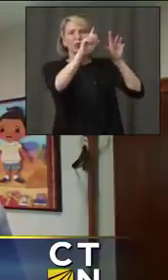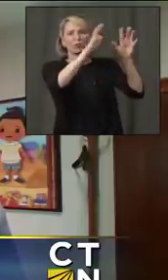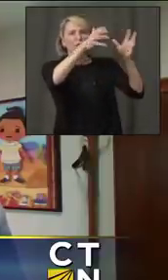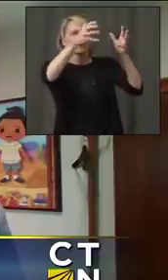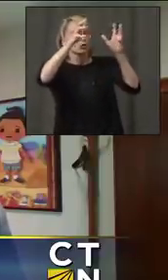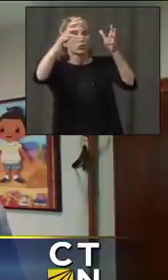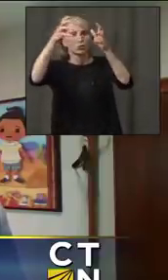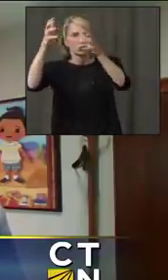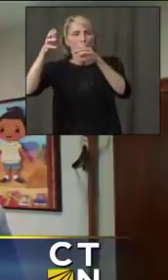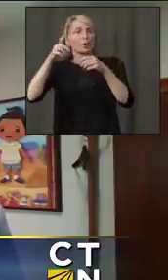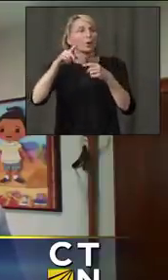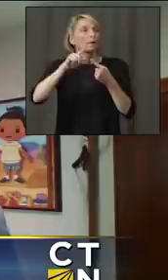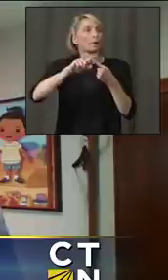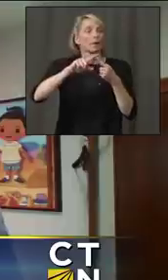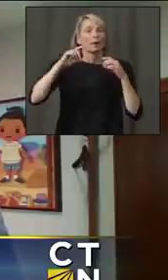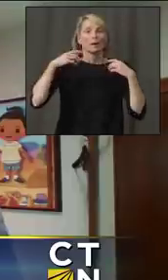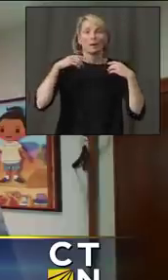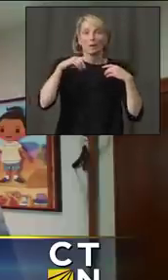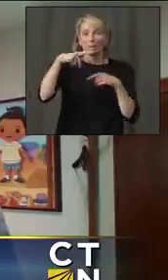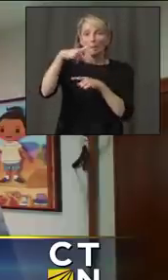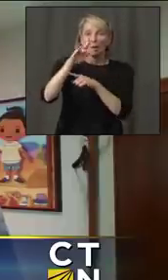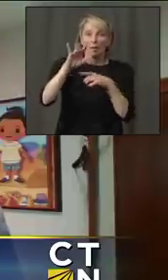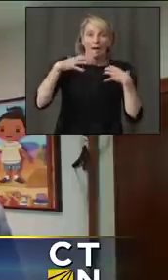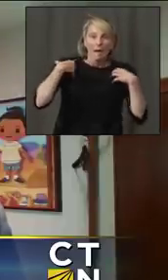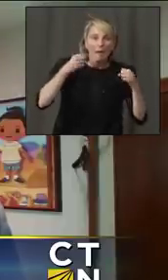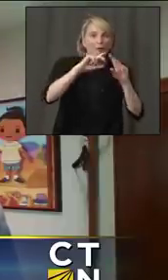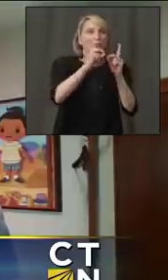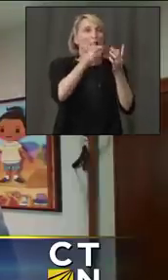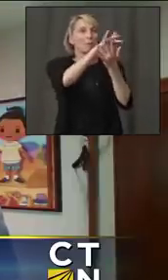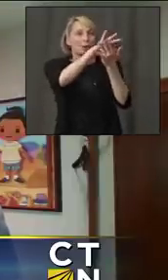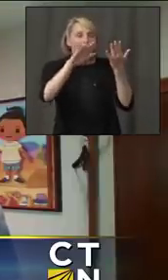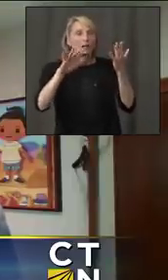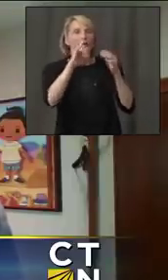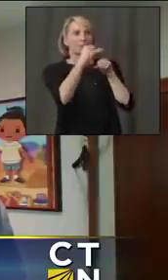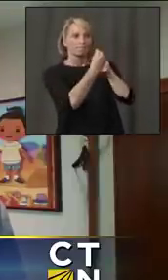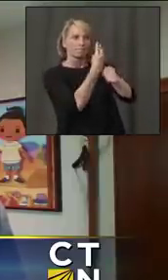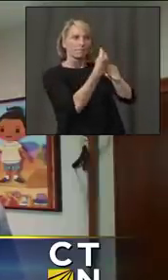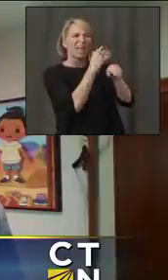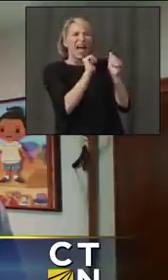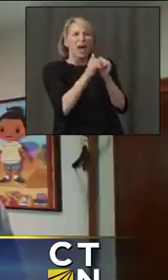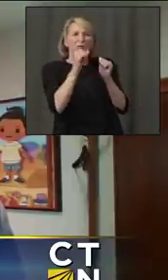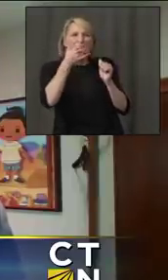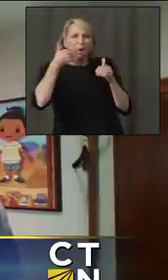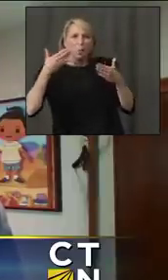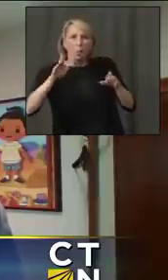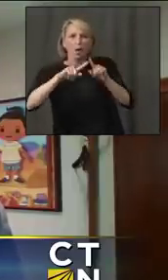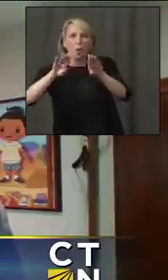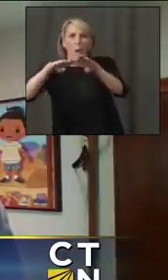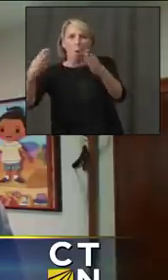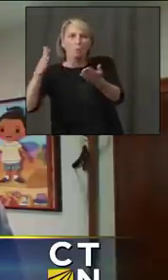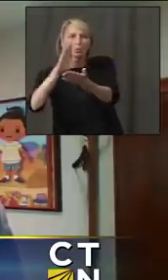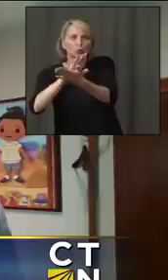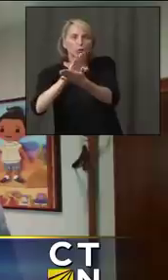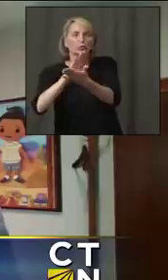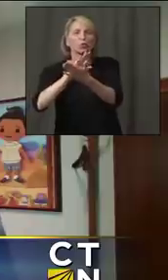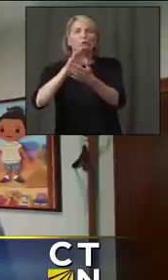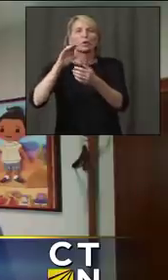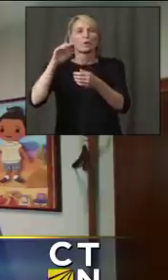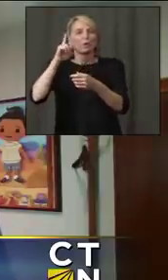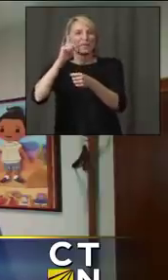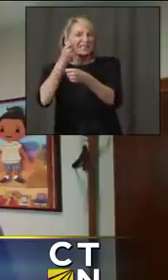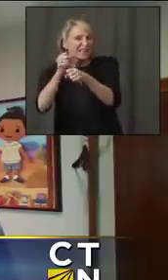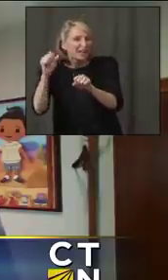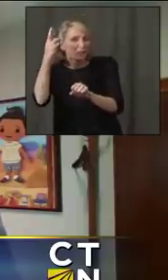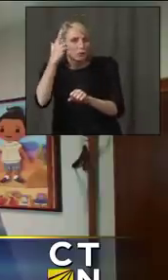partners at DPH, Department of Public Health. And those are the guardrails that are going to guide the development at the local